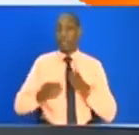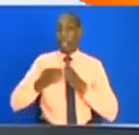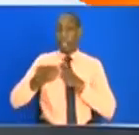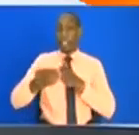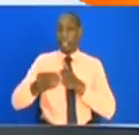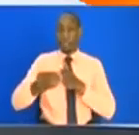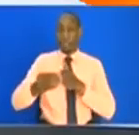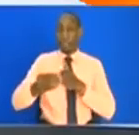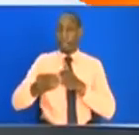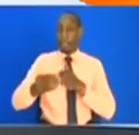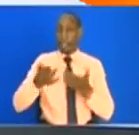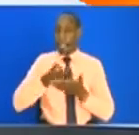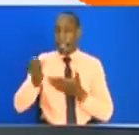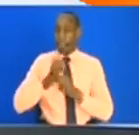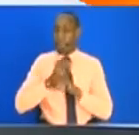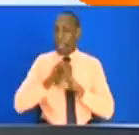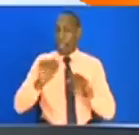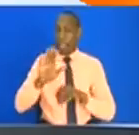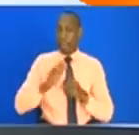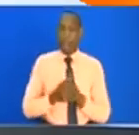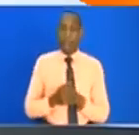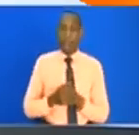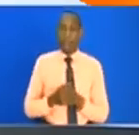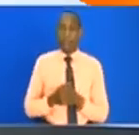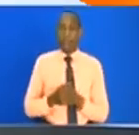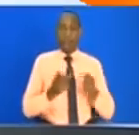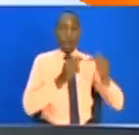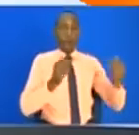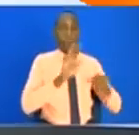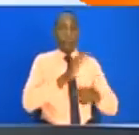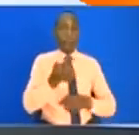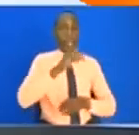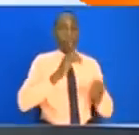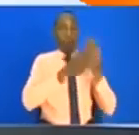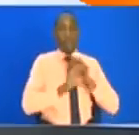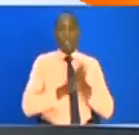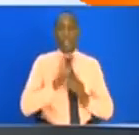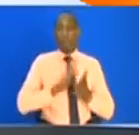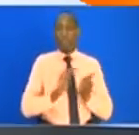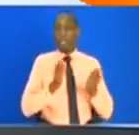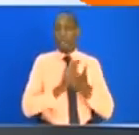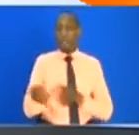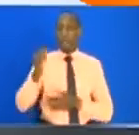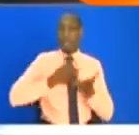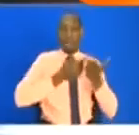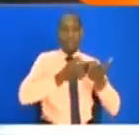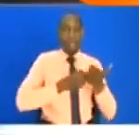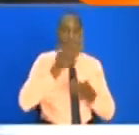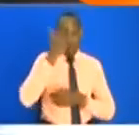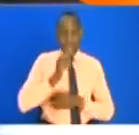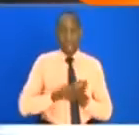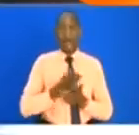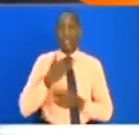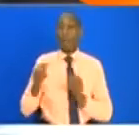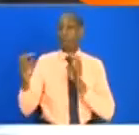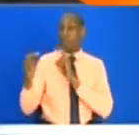leadership and integrity. Your opponent, who did not turn up tonight, said he could not come to this debate because he did not